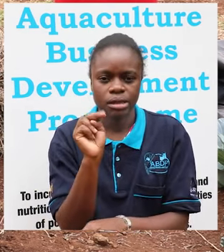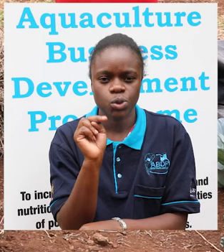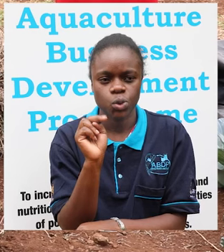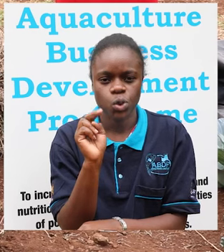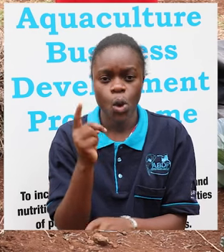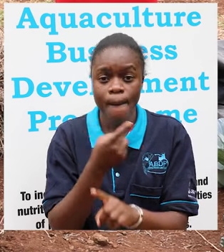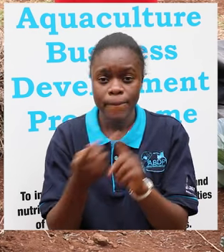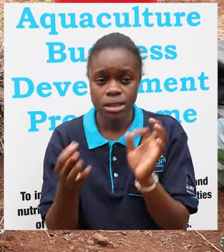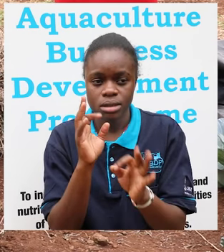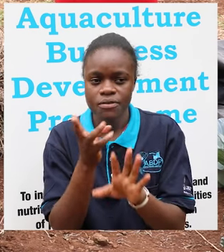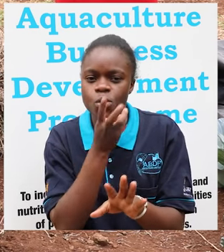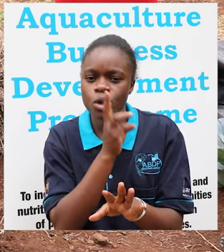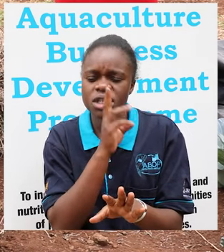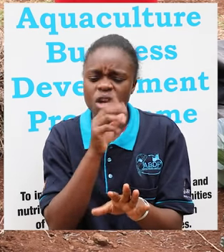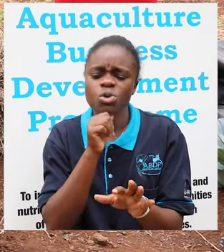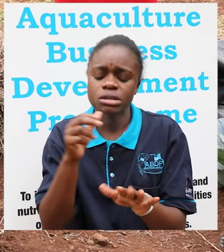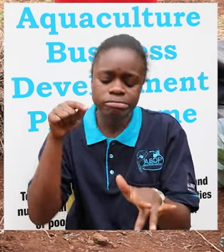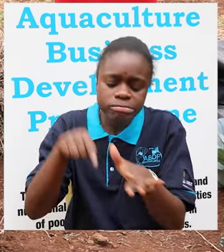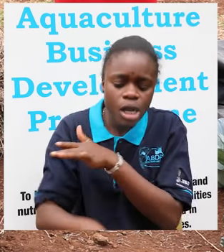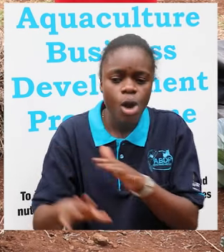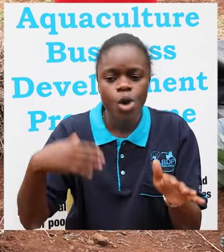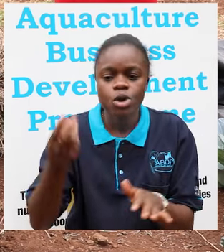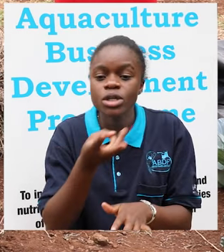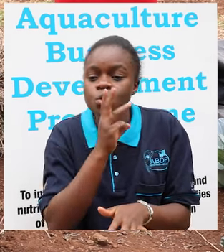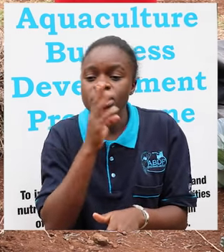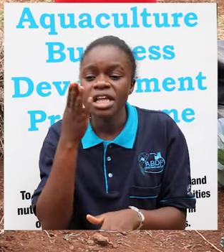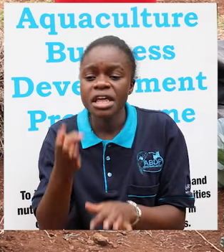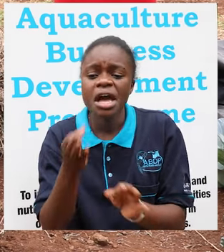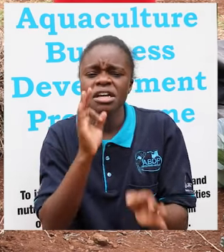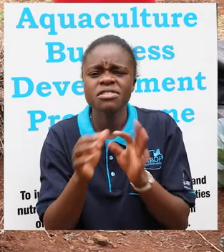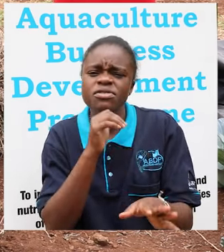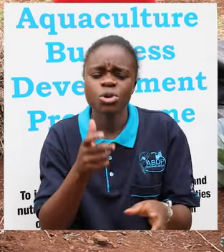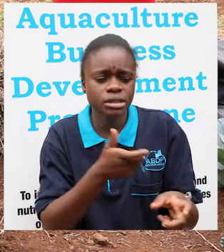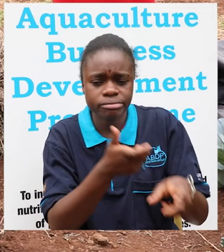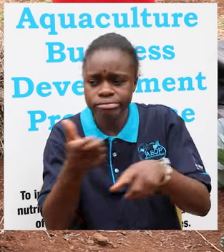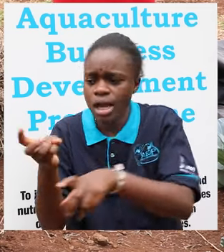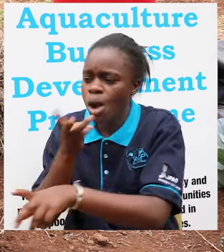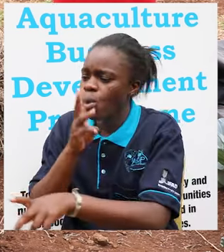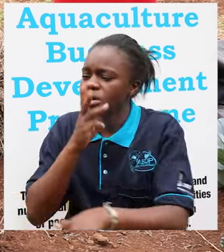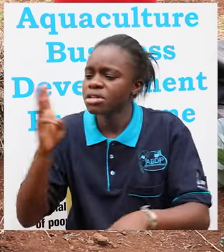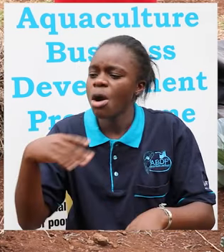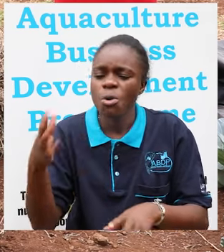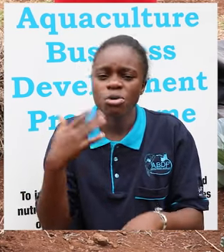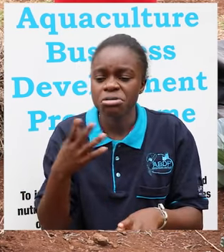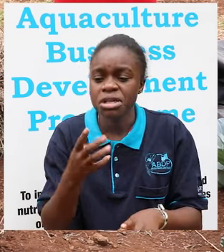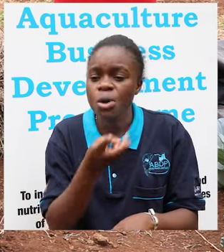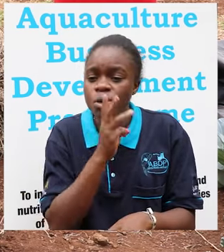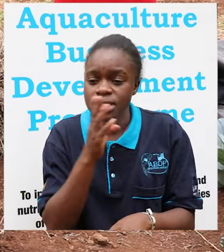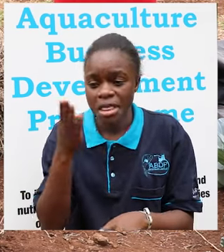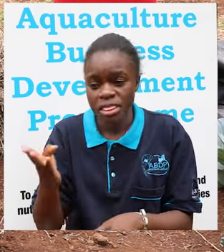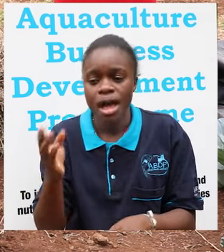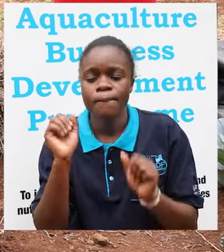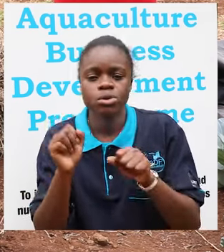ground. The water will always be there for the plants, even if you don't water often. It is very low in